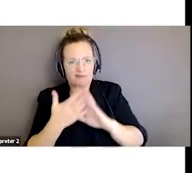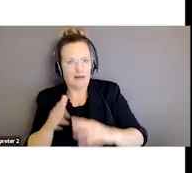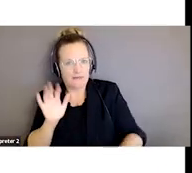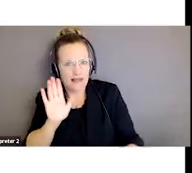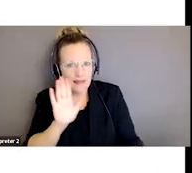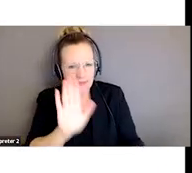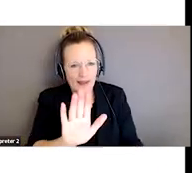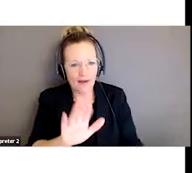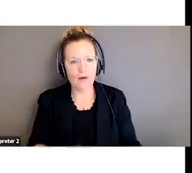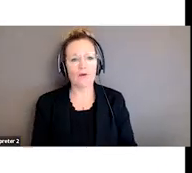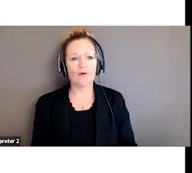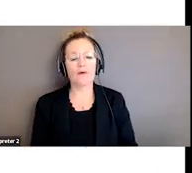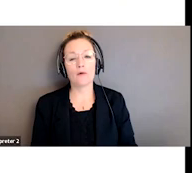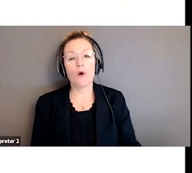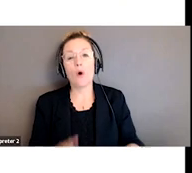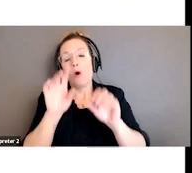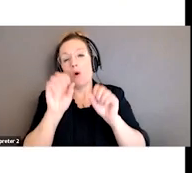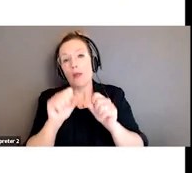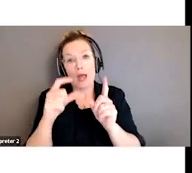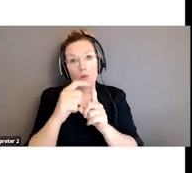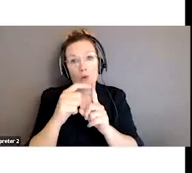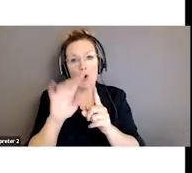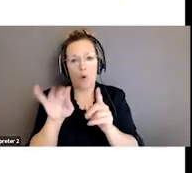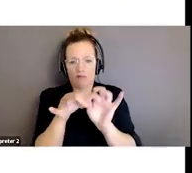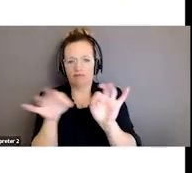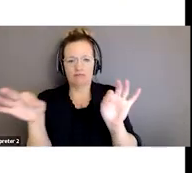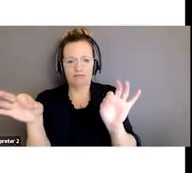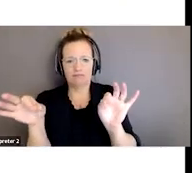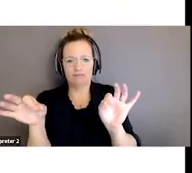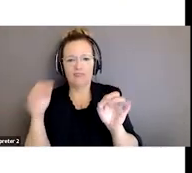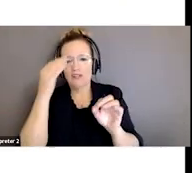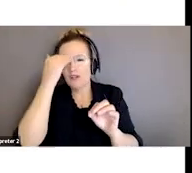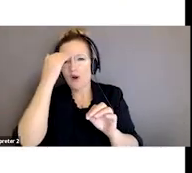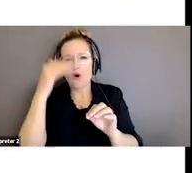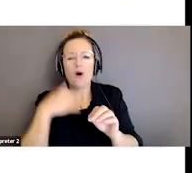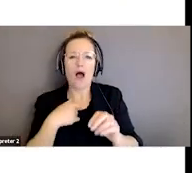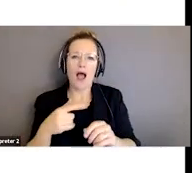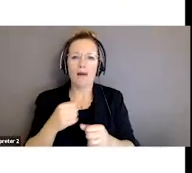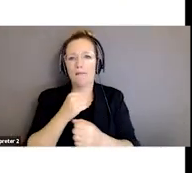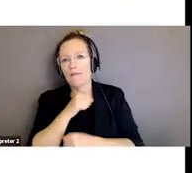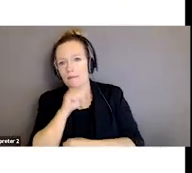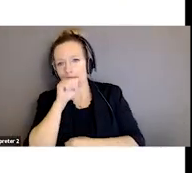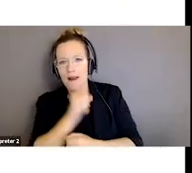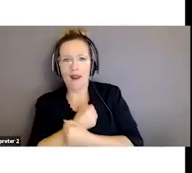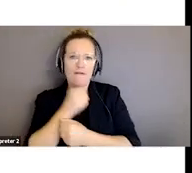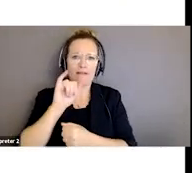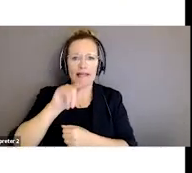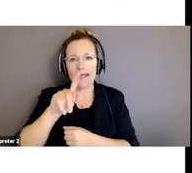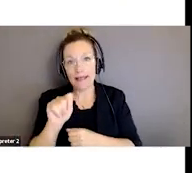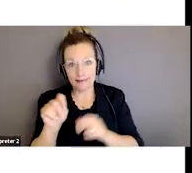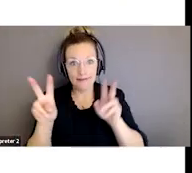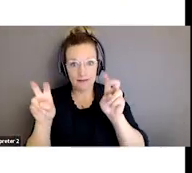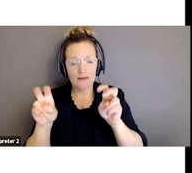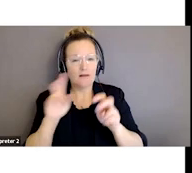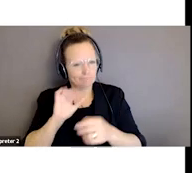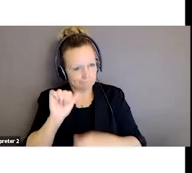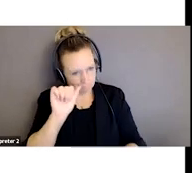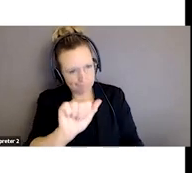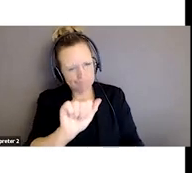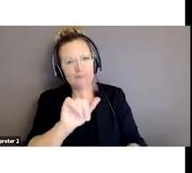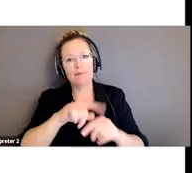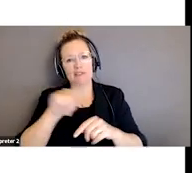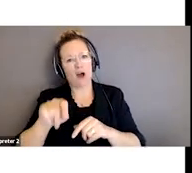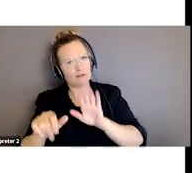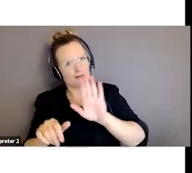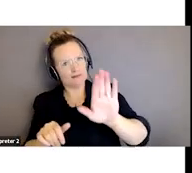A word mark can also be a phrase. So, for example, I'm loving it. You can also then